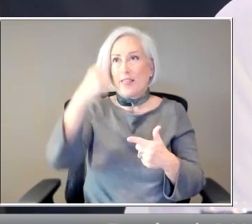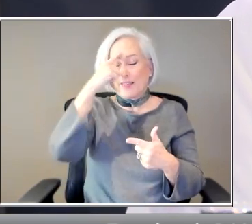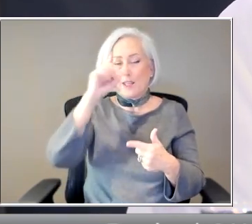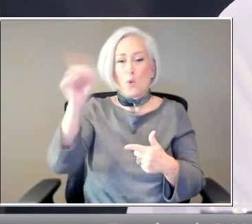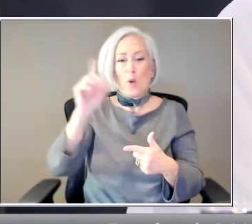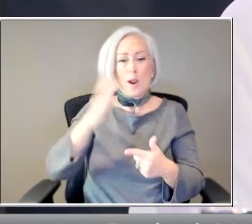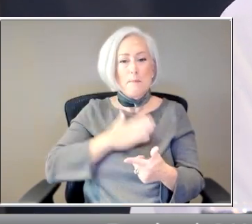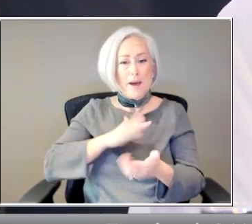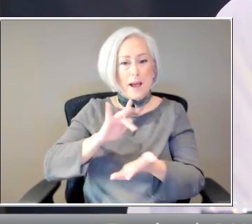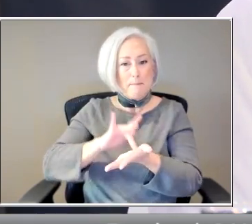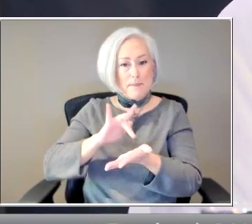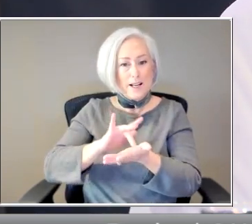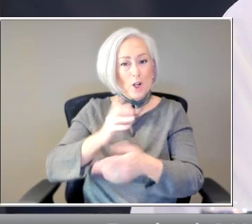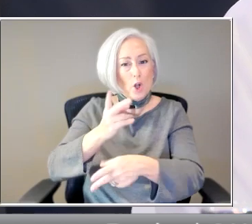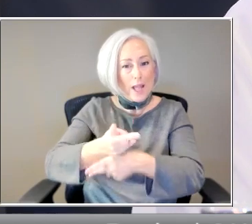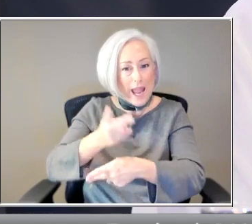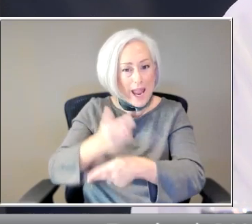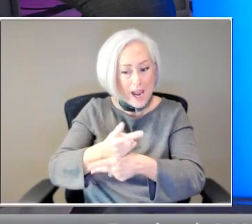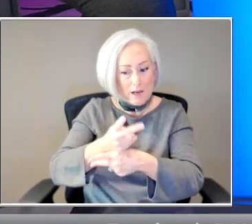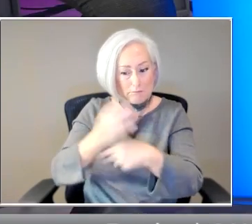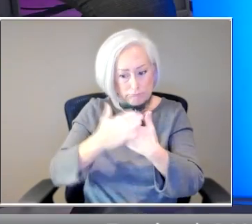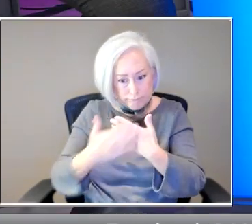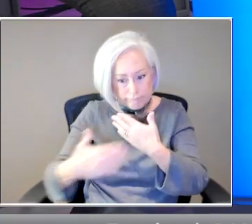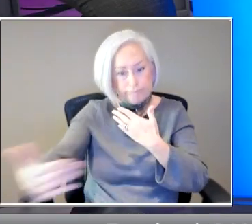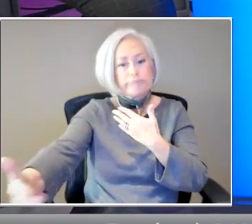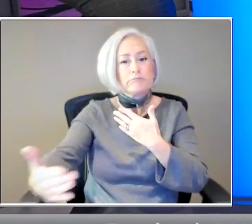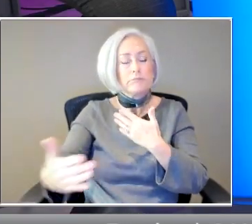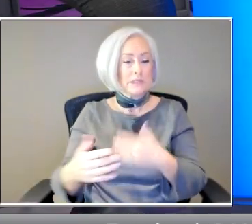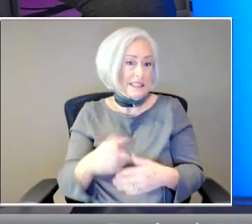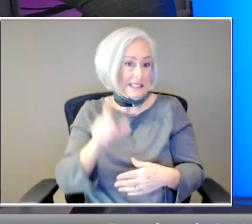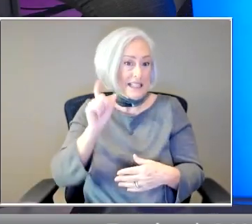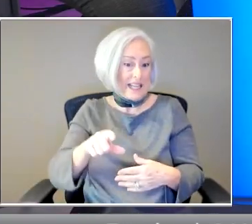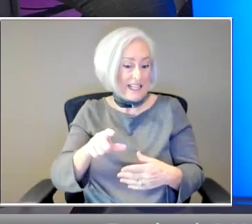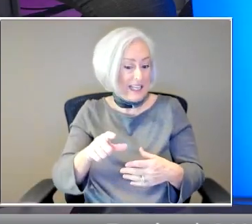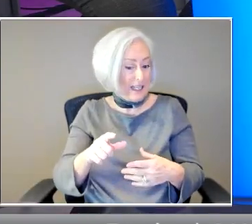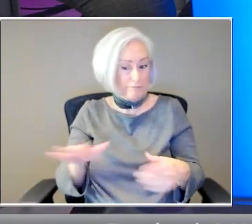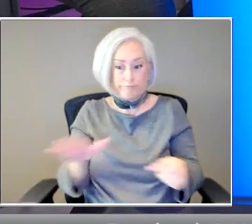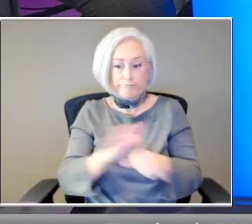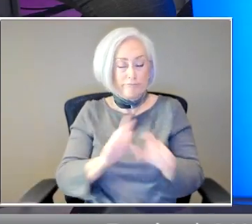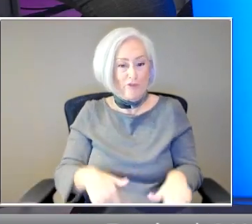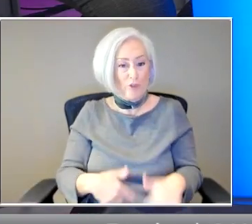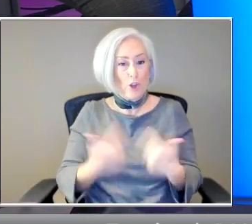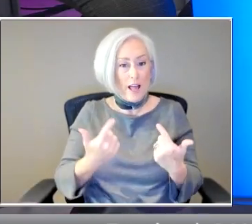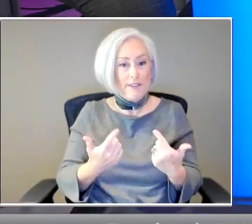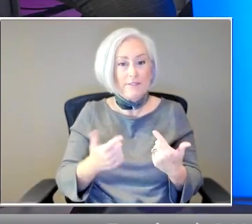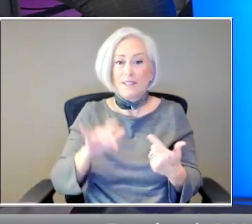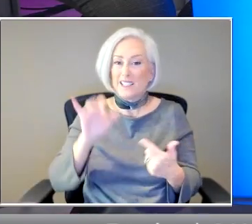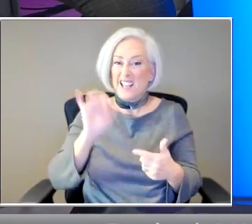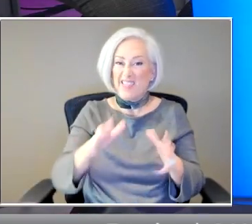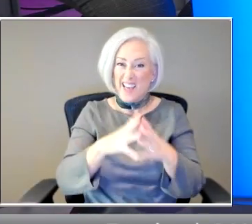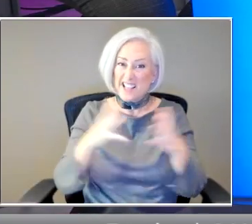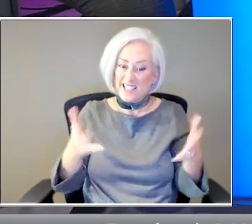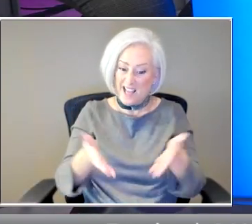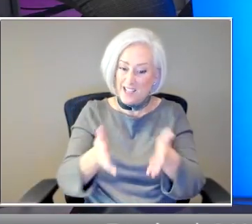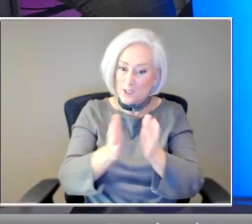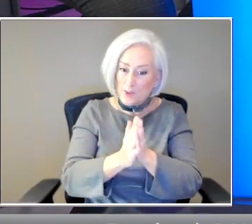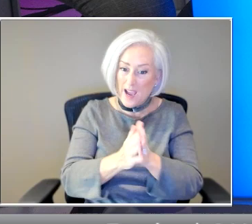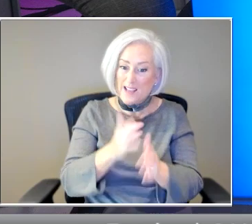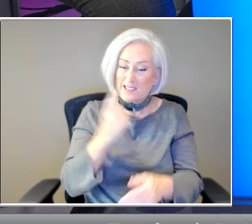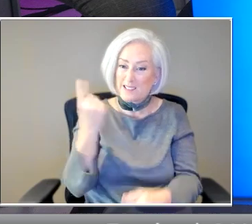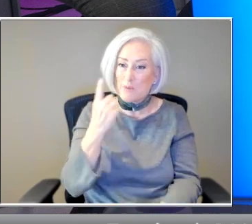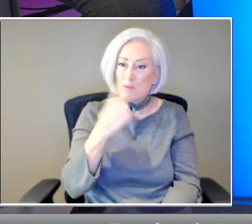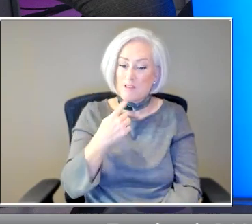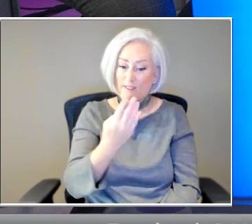care, their whole life. That's a big lift to ask of a 14-year-old or a 15-year-old. I mean, my son's 18,